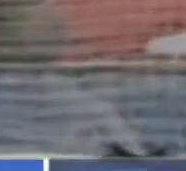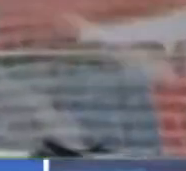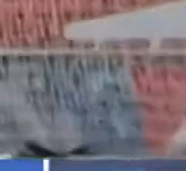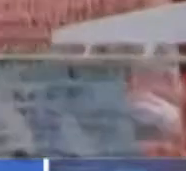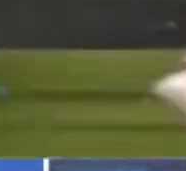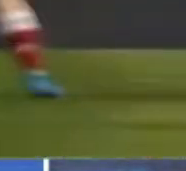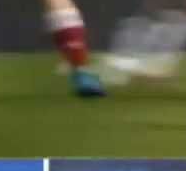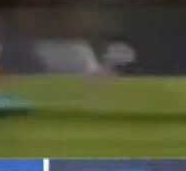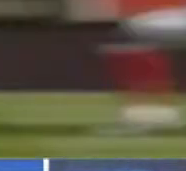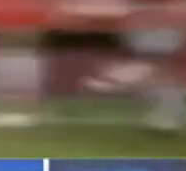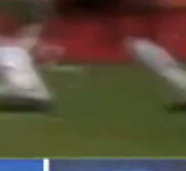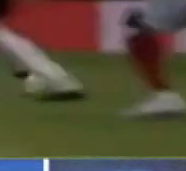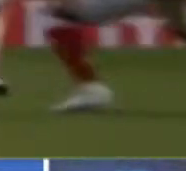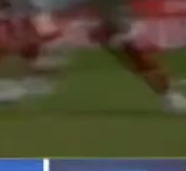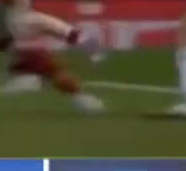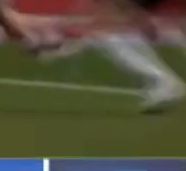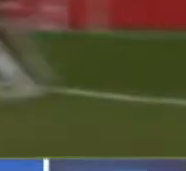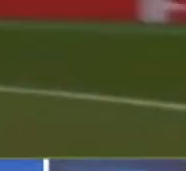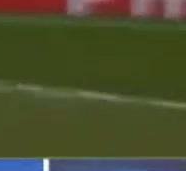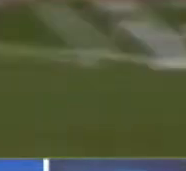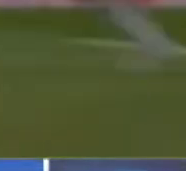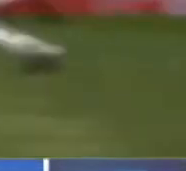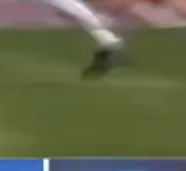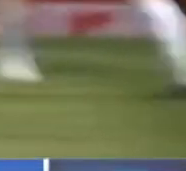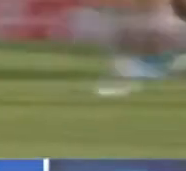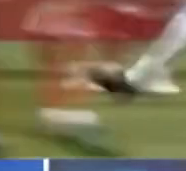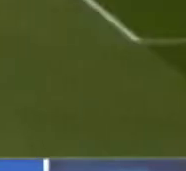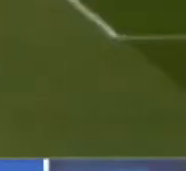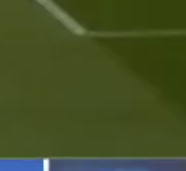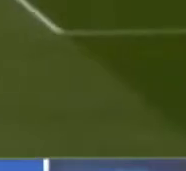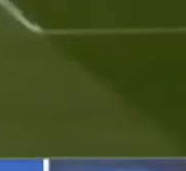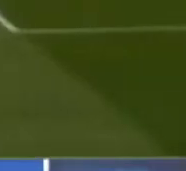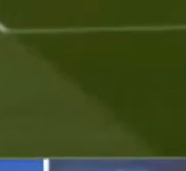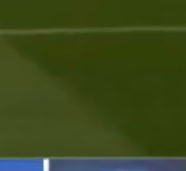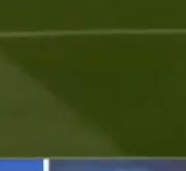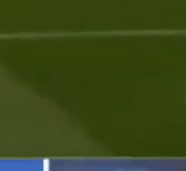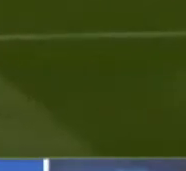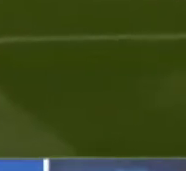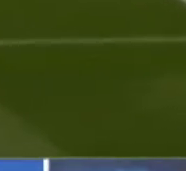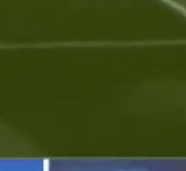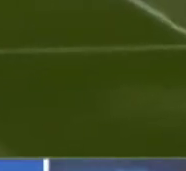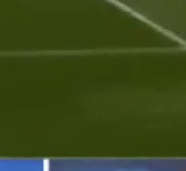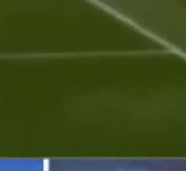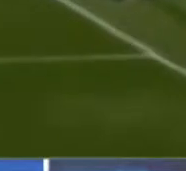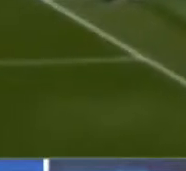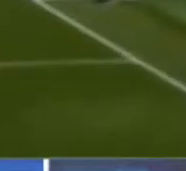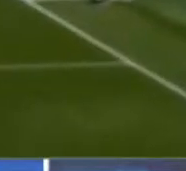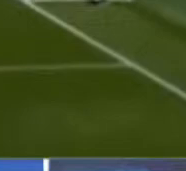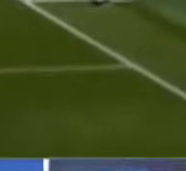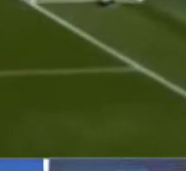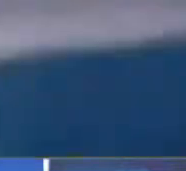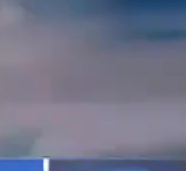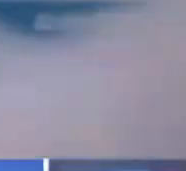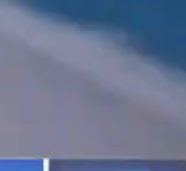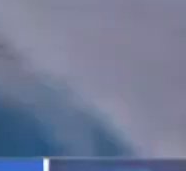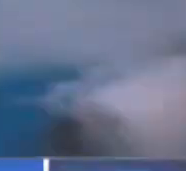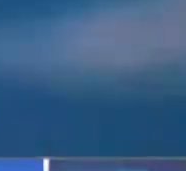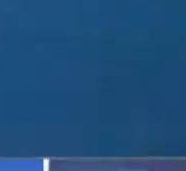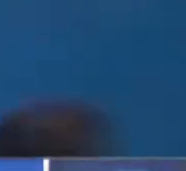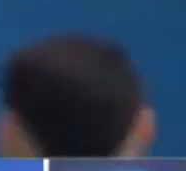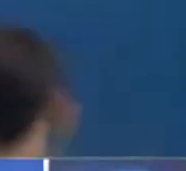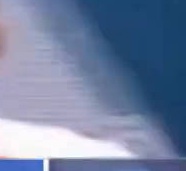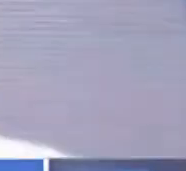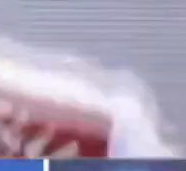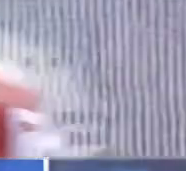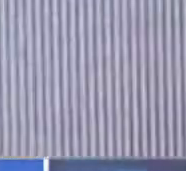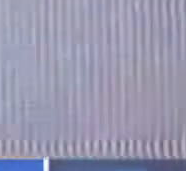Arsenal. Scored by Danny Ceballos. His first goal in the Premier League. And